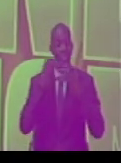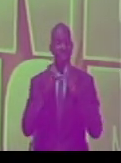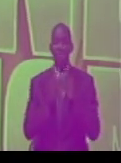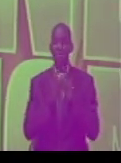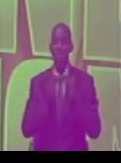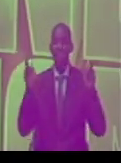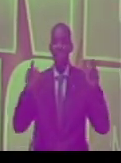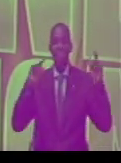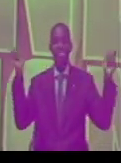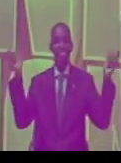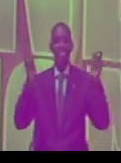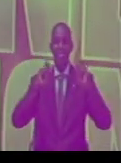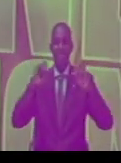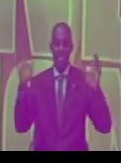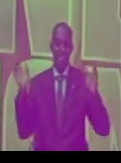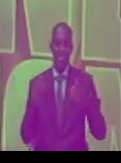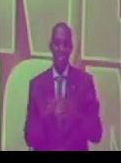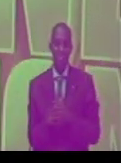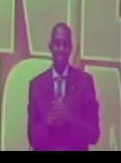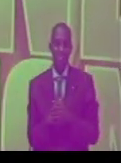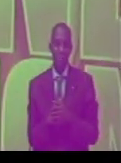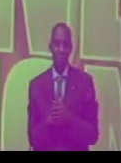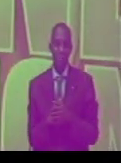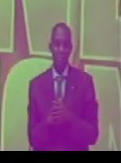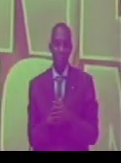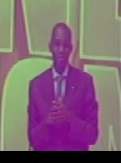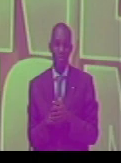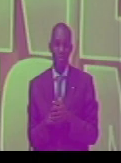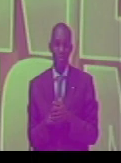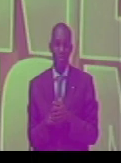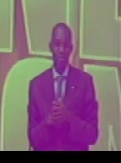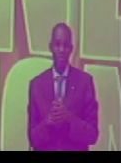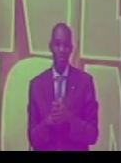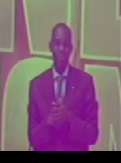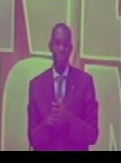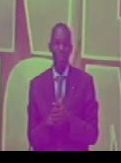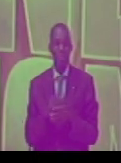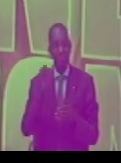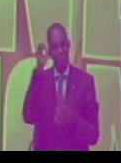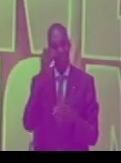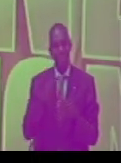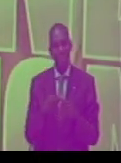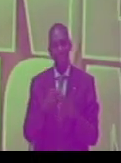that hallelujah is too weak for my jesus church i say praise you the lord